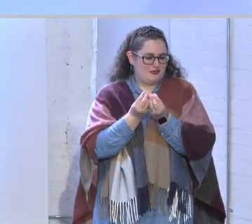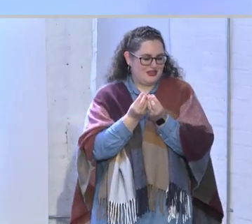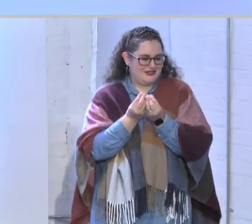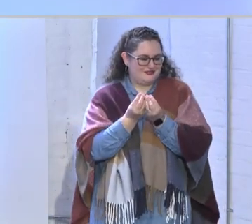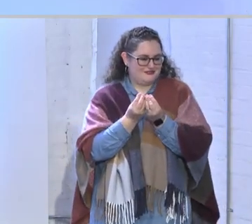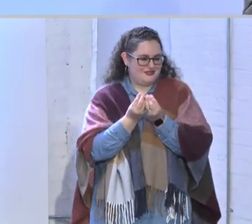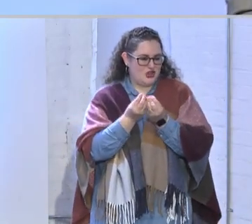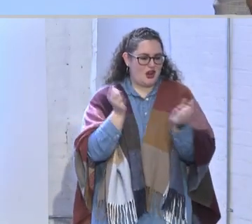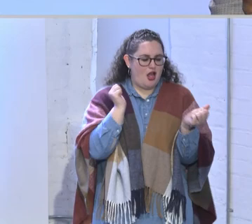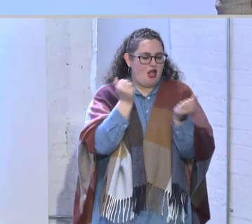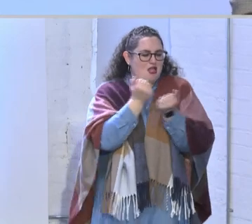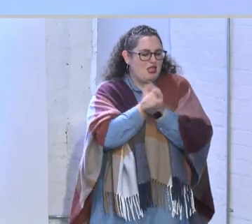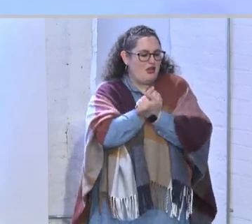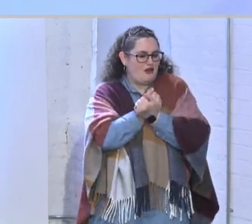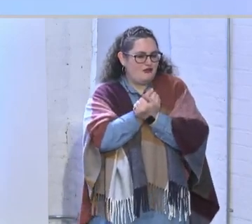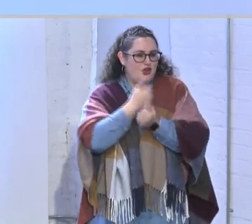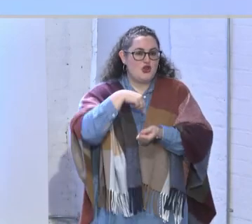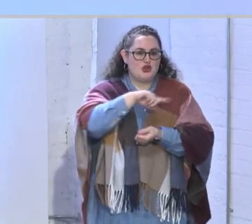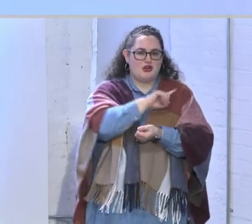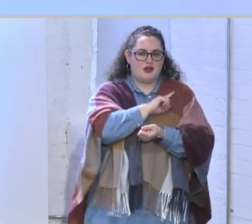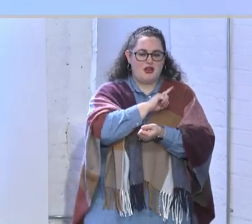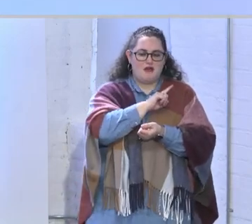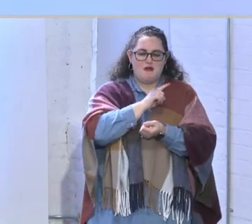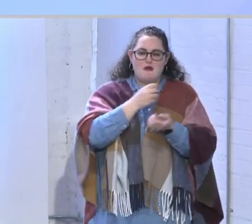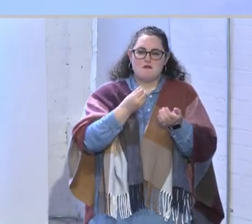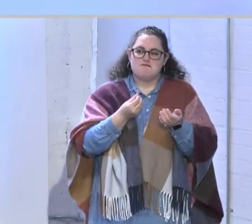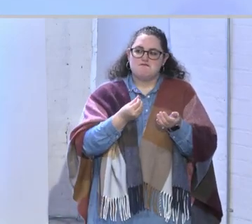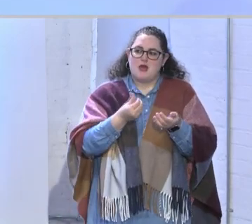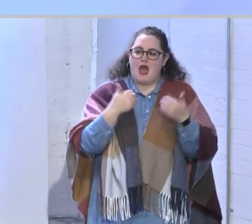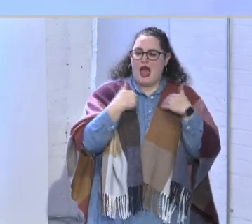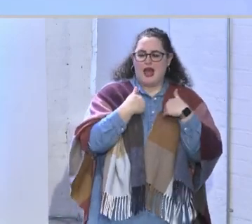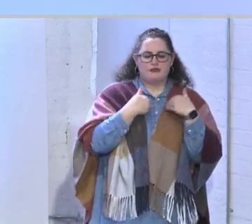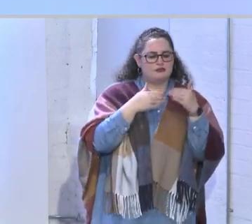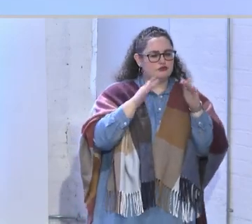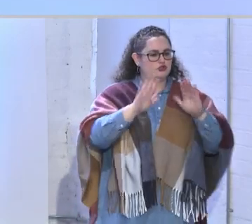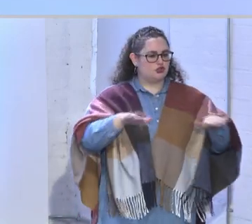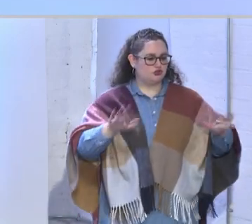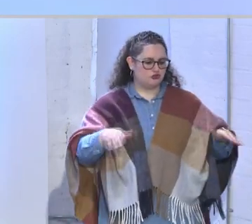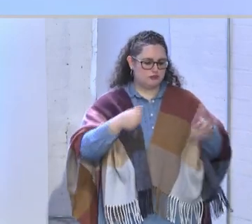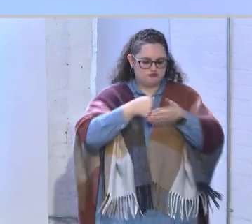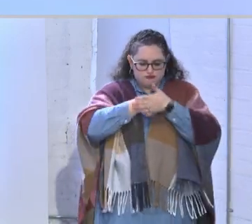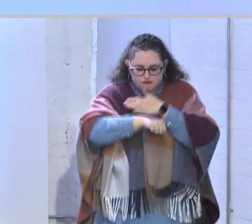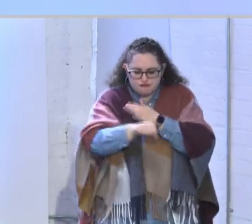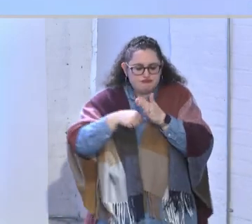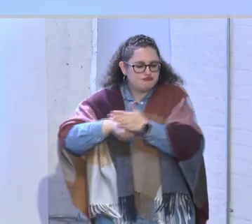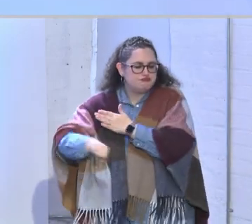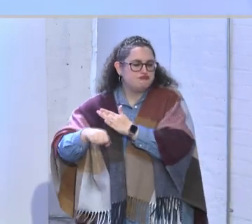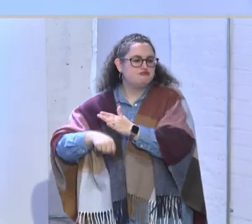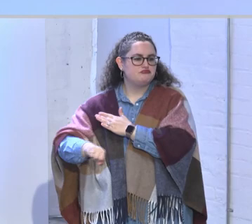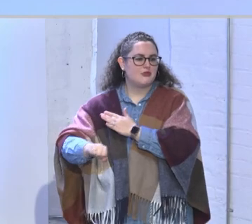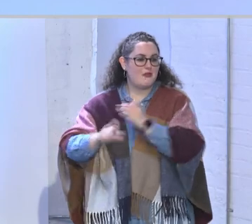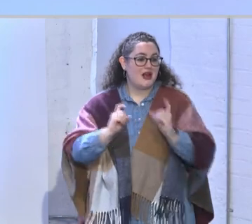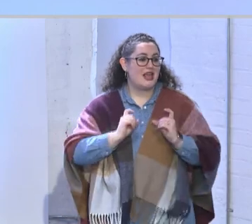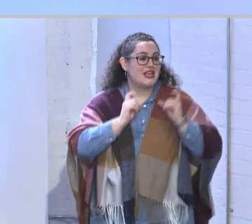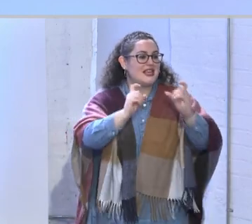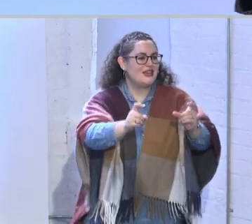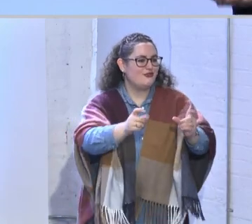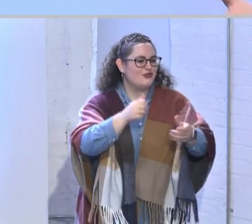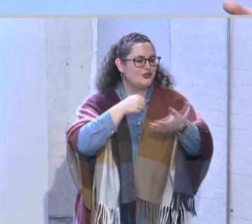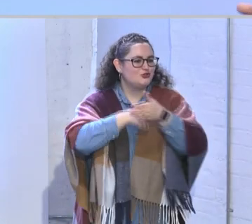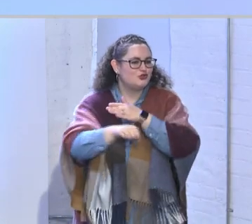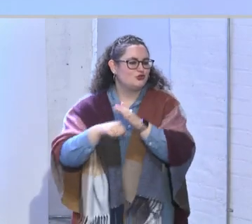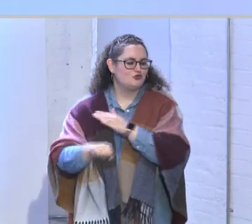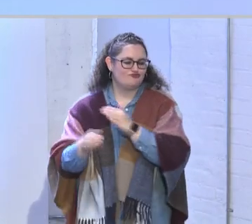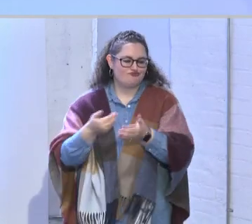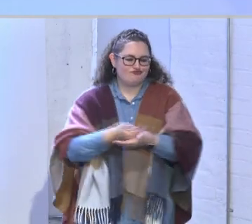together in your love, and guess what's going to happen? A natural outflow of that family in many families is, I'm going to give you children.